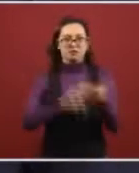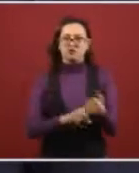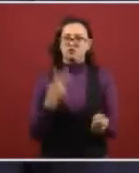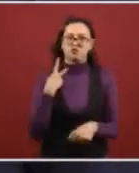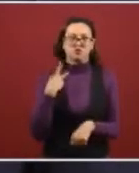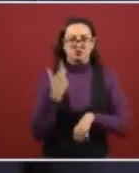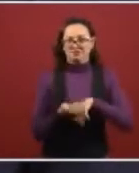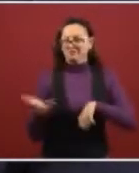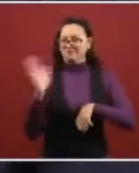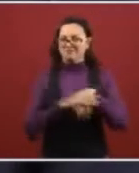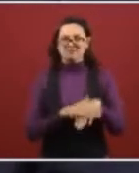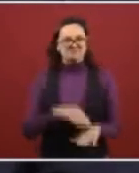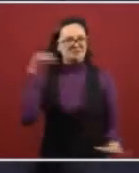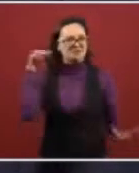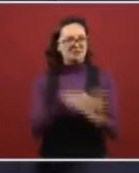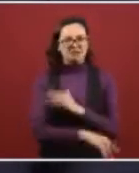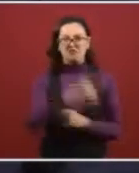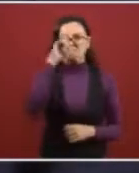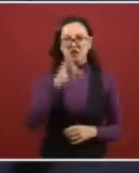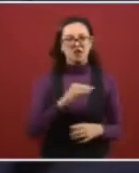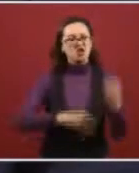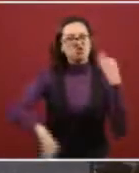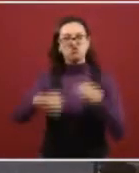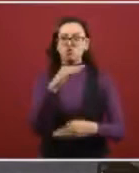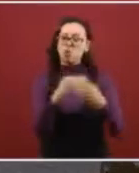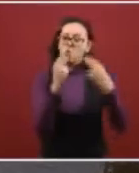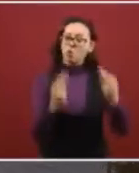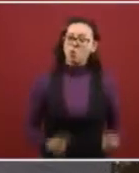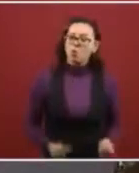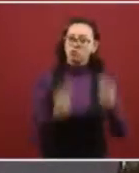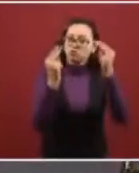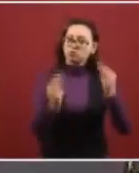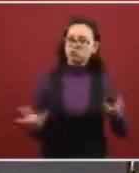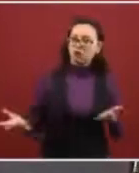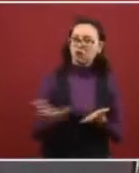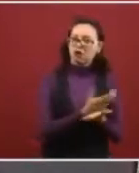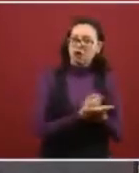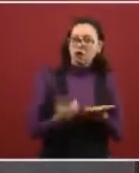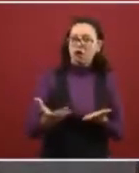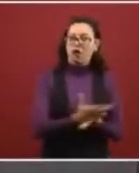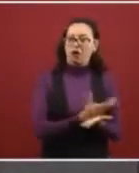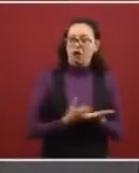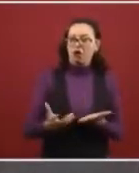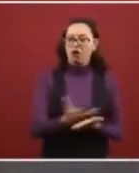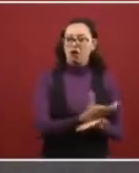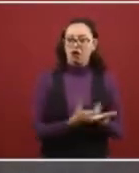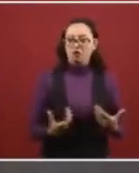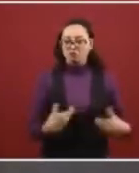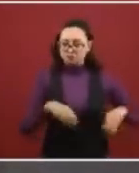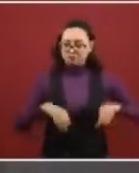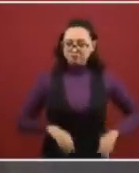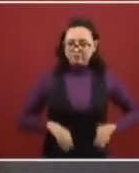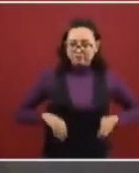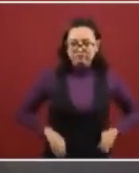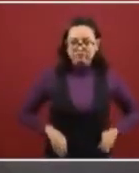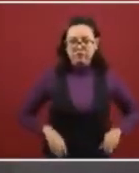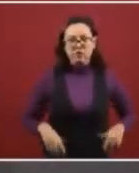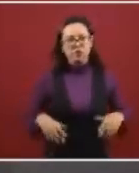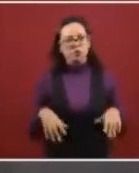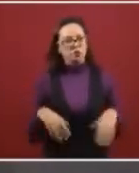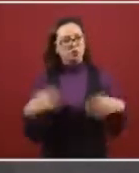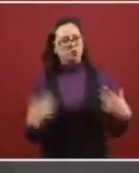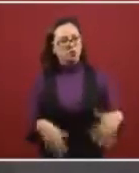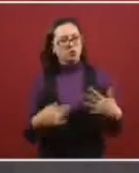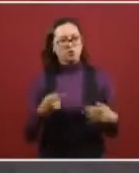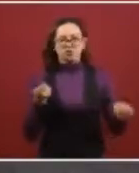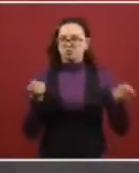this political administration. Todo era negocio. Everything was business. Tenían tomado el gobierno. They had taken